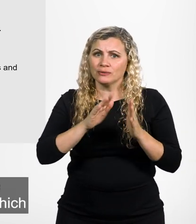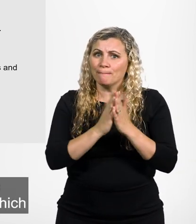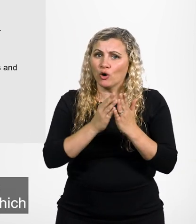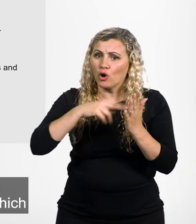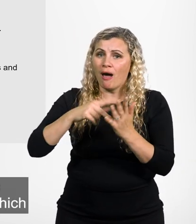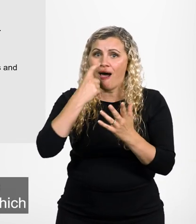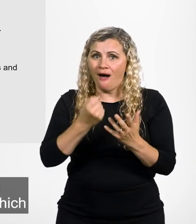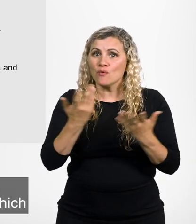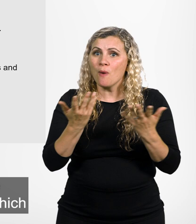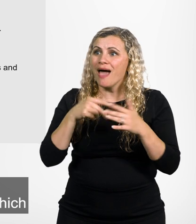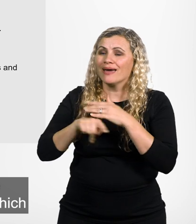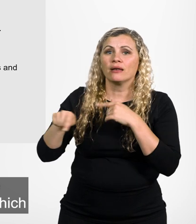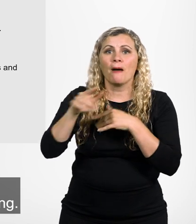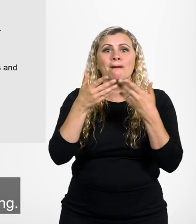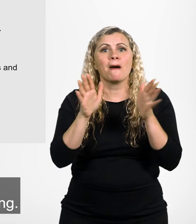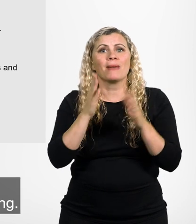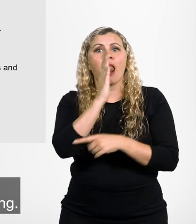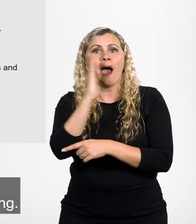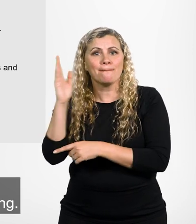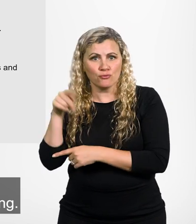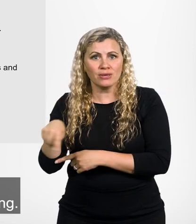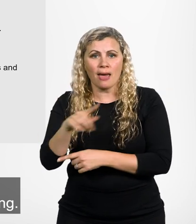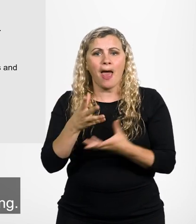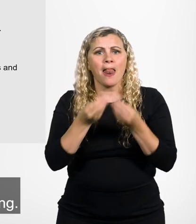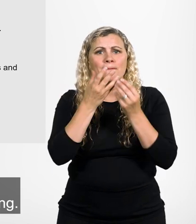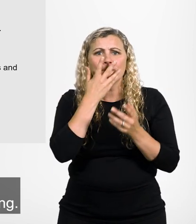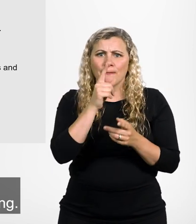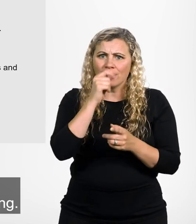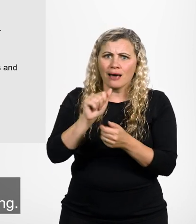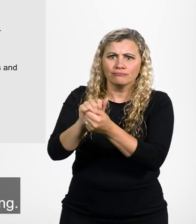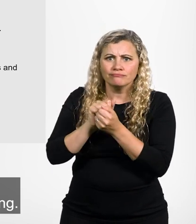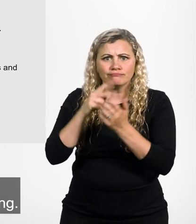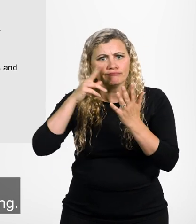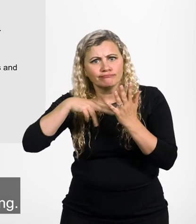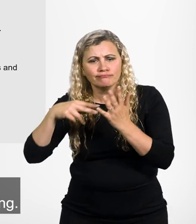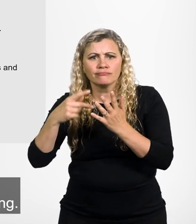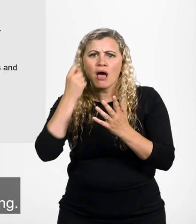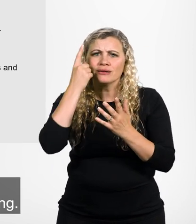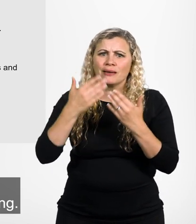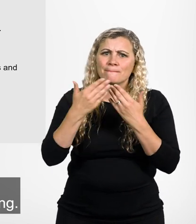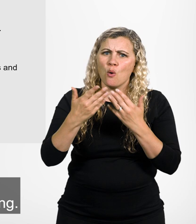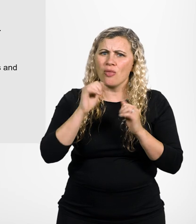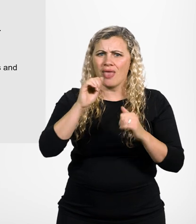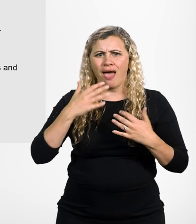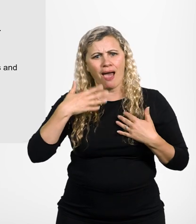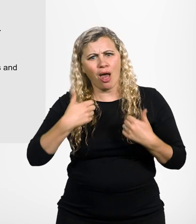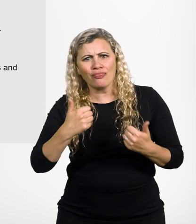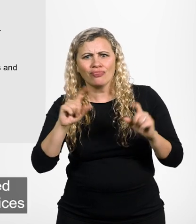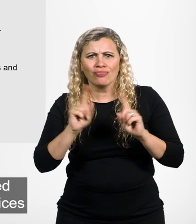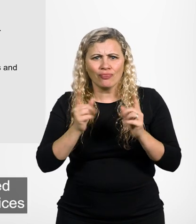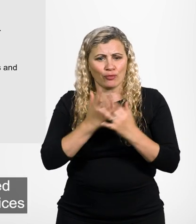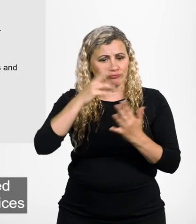books available in public libraries which help people understand and manage their health through Reading